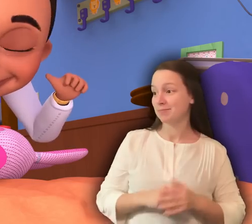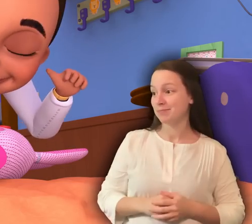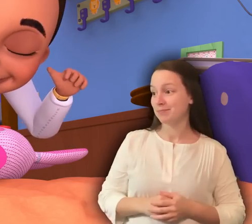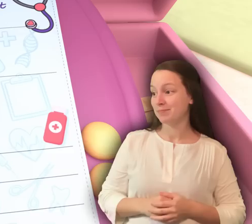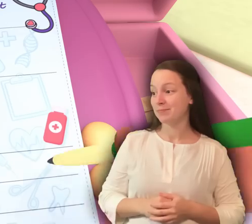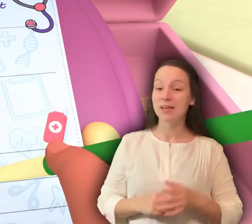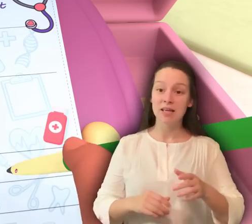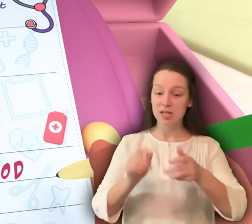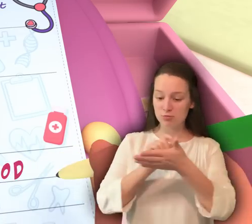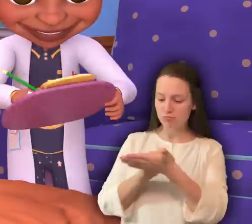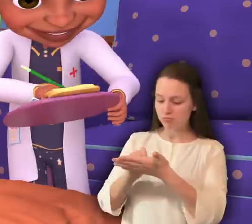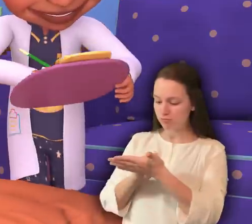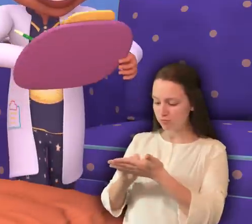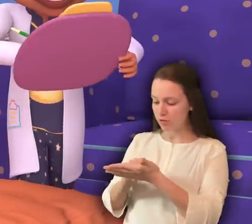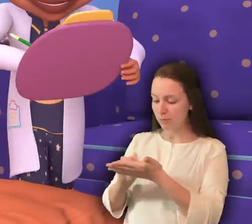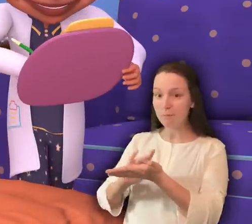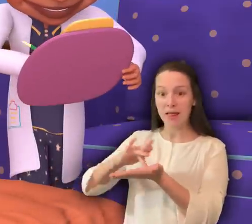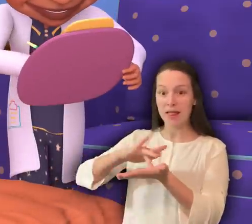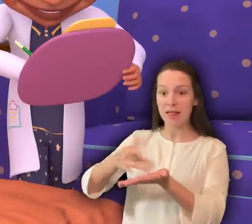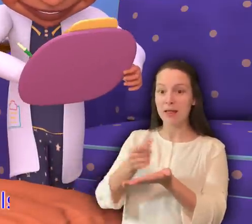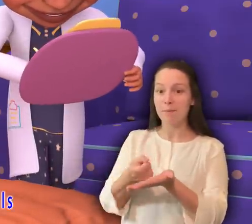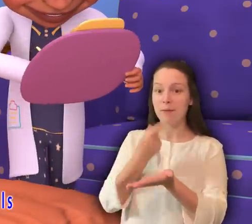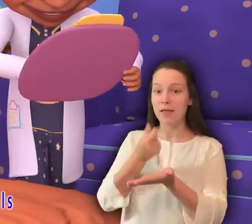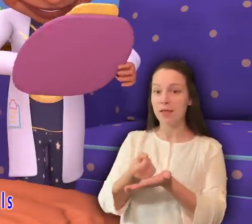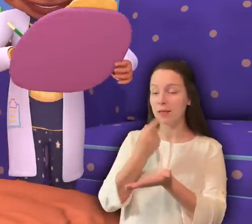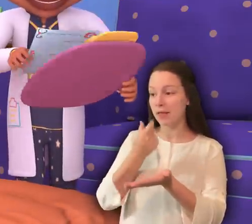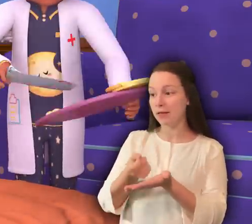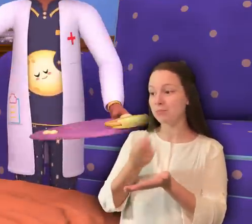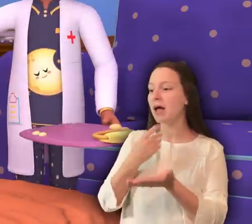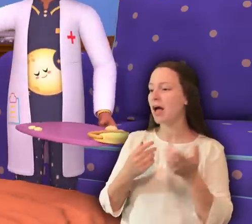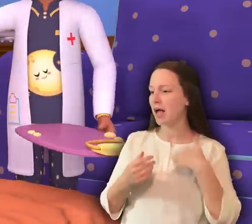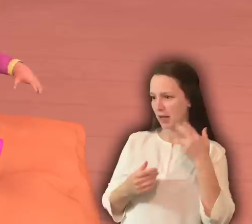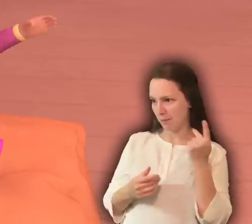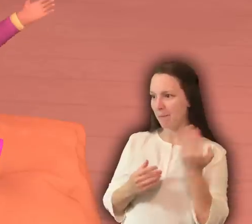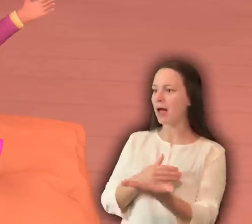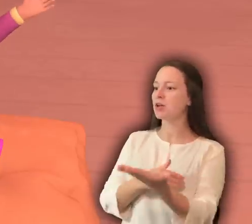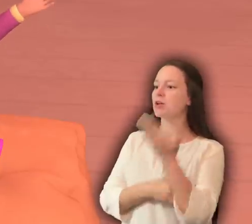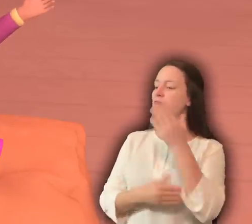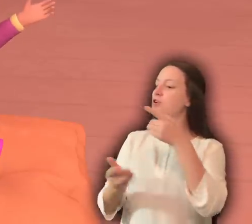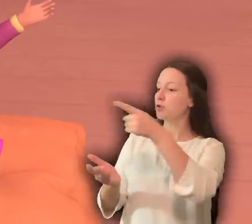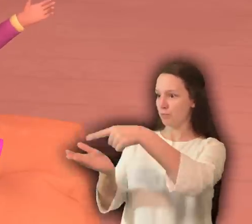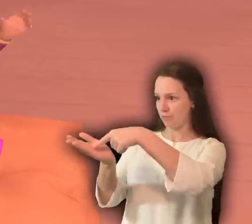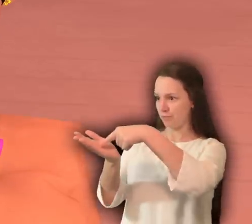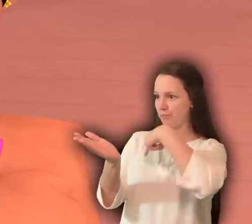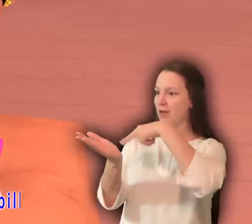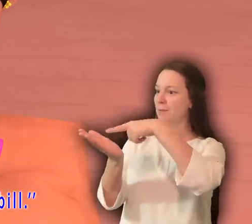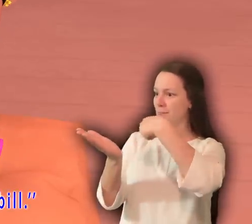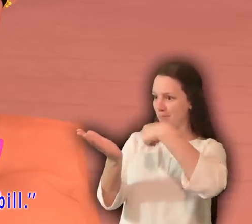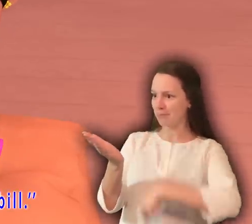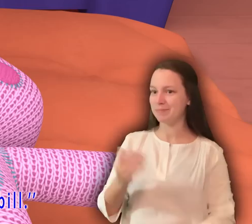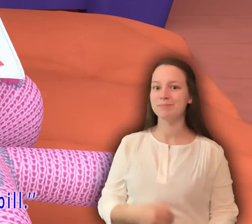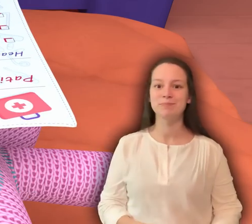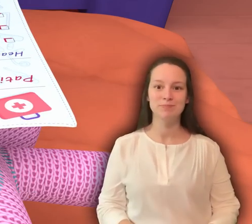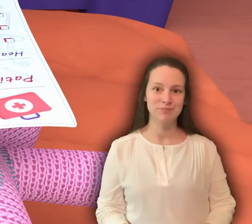bed he wrote on the paper for some pills pills pills I'll be back in the morning with my bill